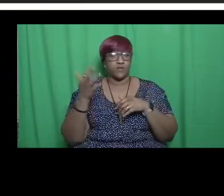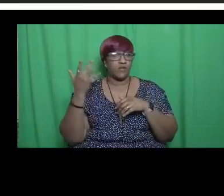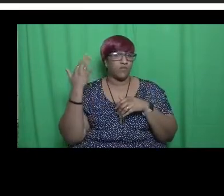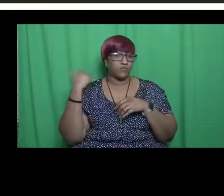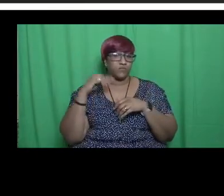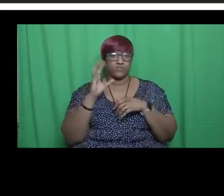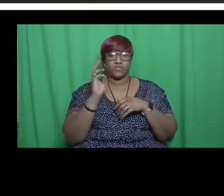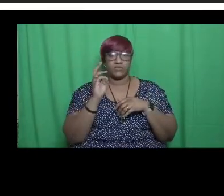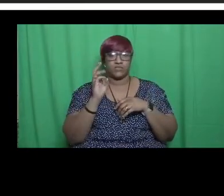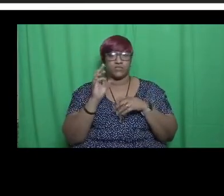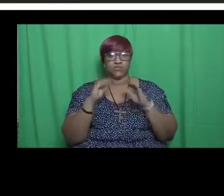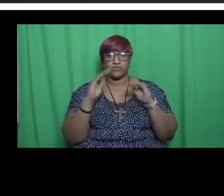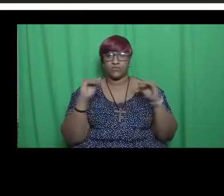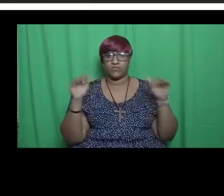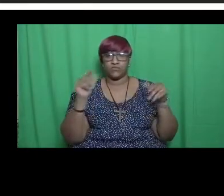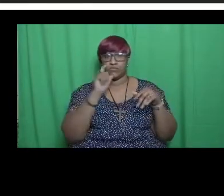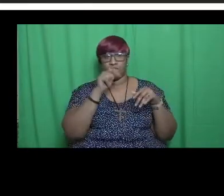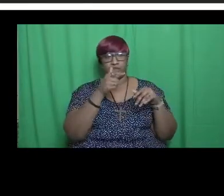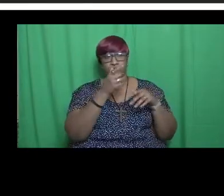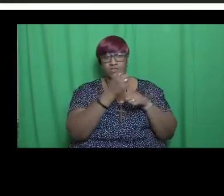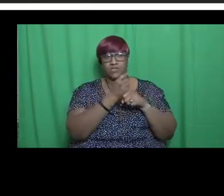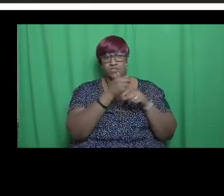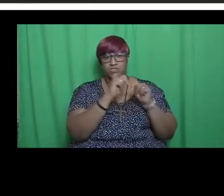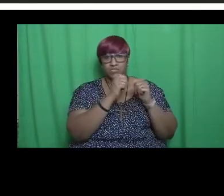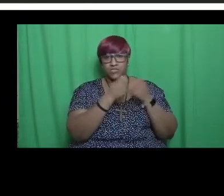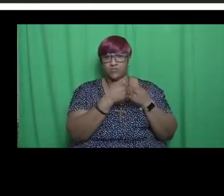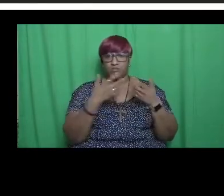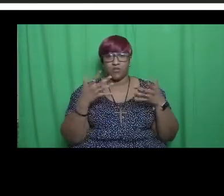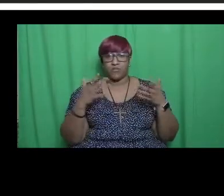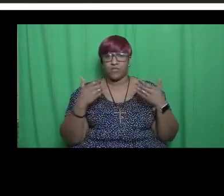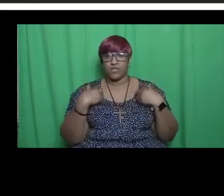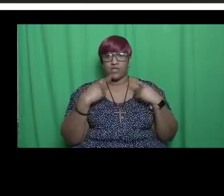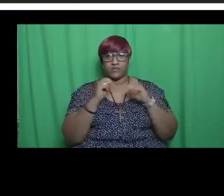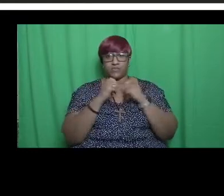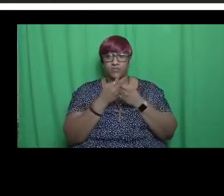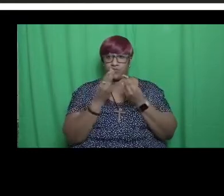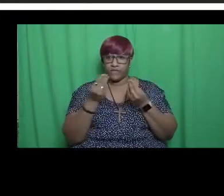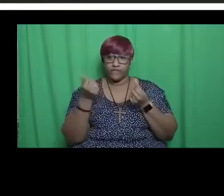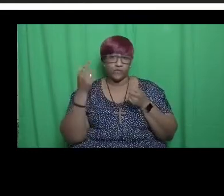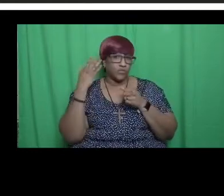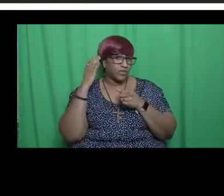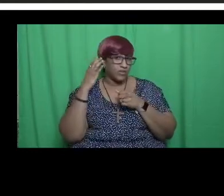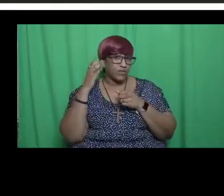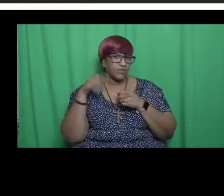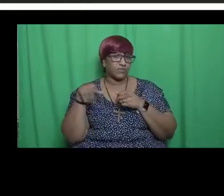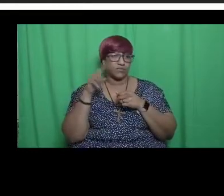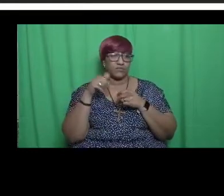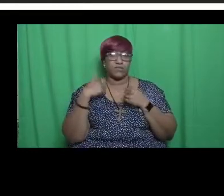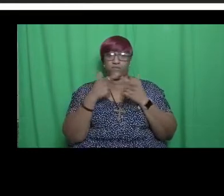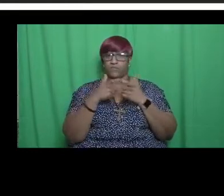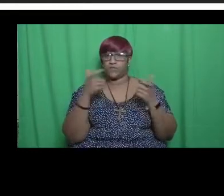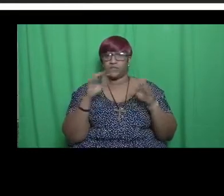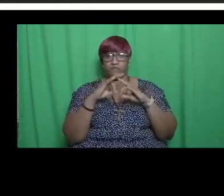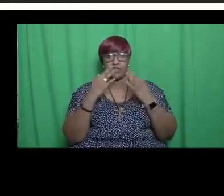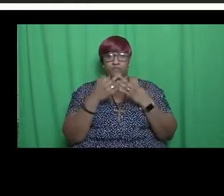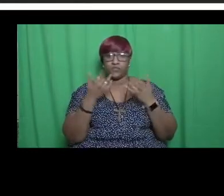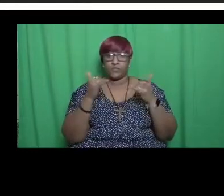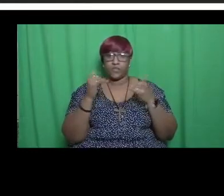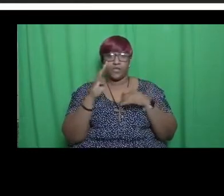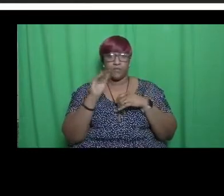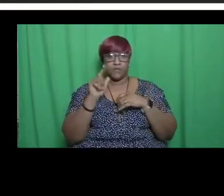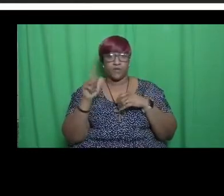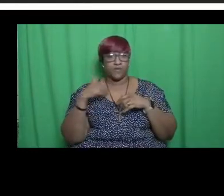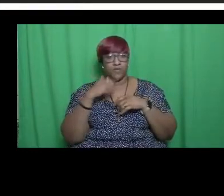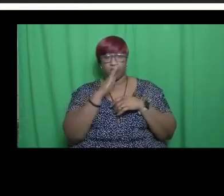of us, so we didn't have to go get a team. We were a team. We get that and a couple of our cousins. I don't know if any of you came from big families. So we were playing ball. I'll never